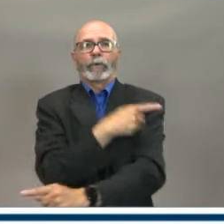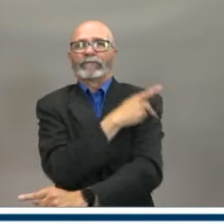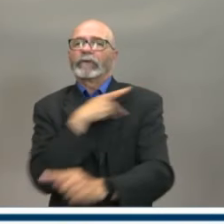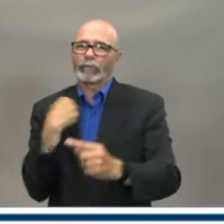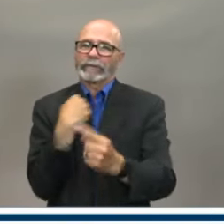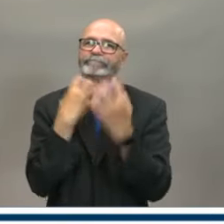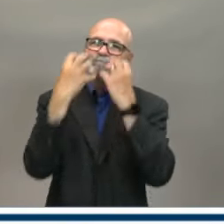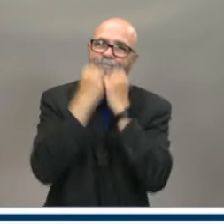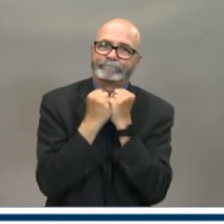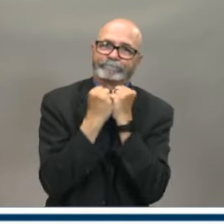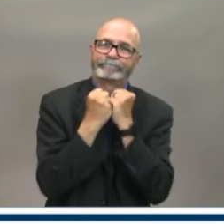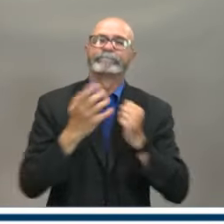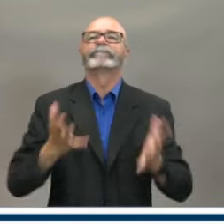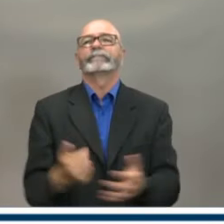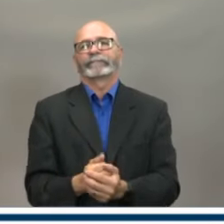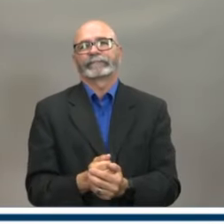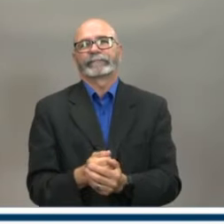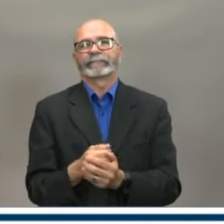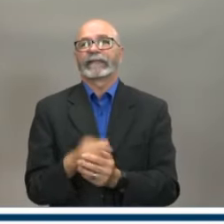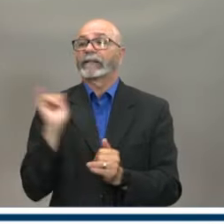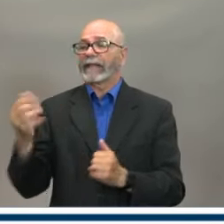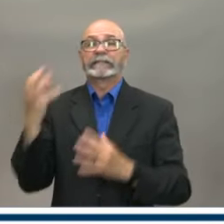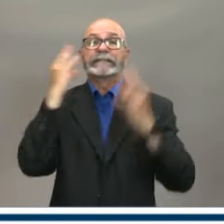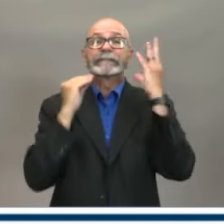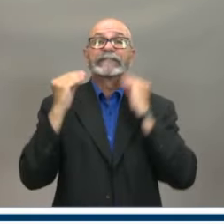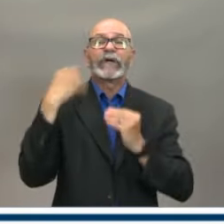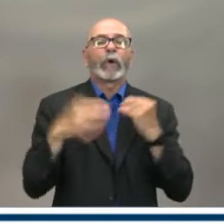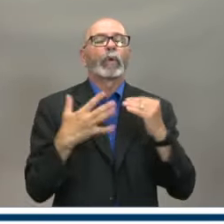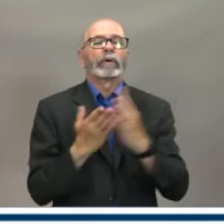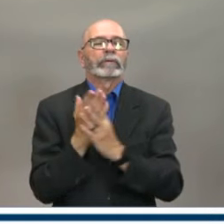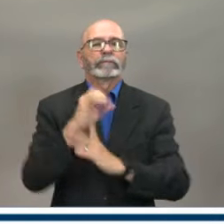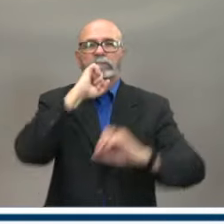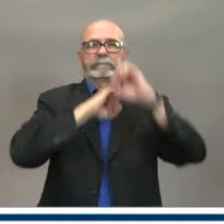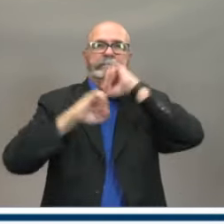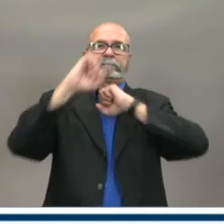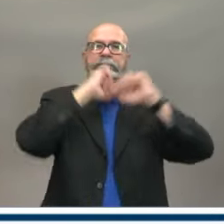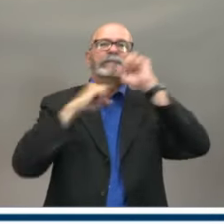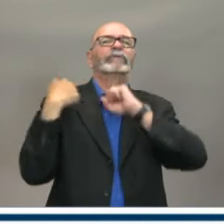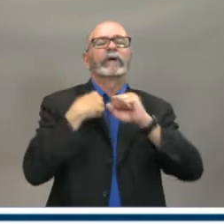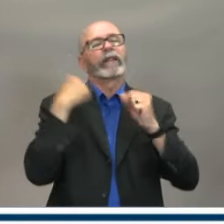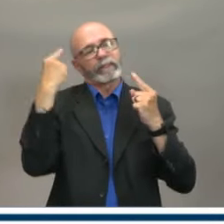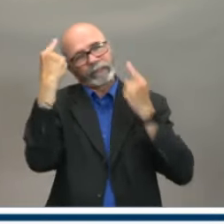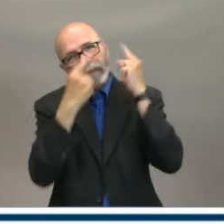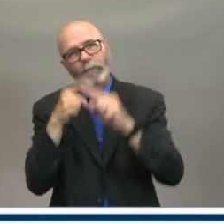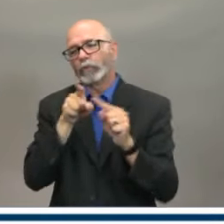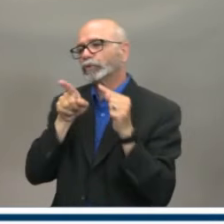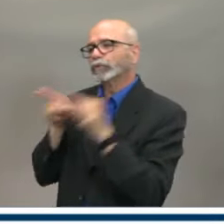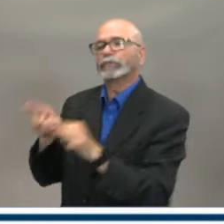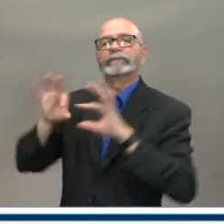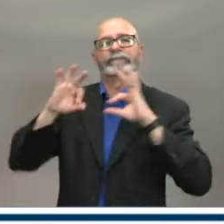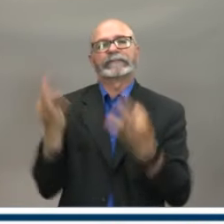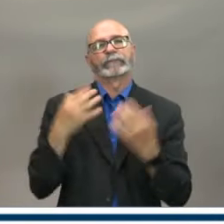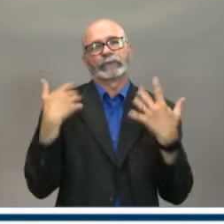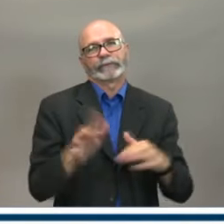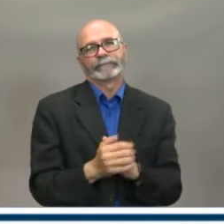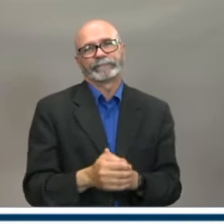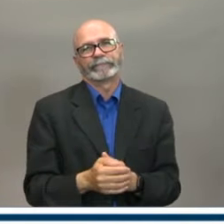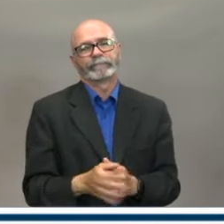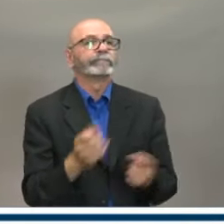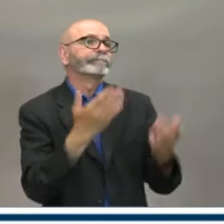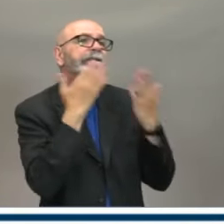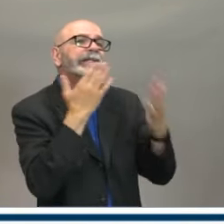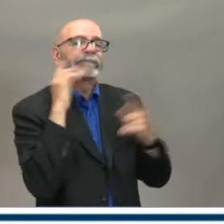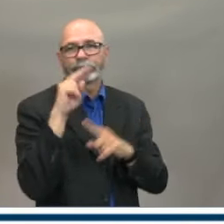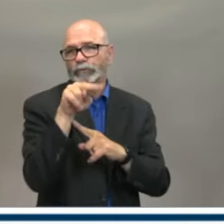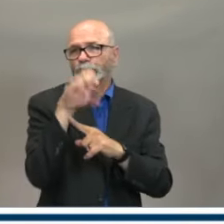I want you to know that you are in my thoughts and the thoughts of all Nova Scotians. I also want to thank Nova Scotians for continuing to follow the